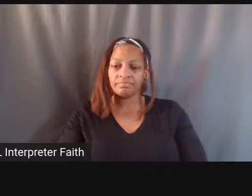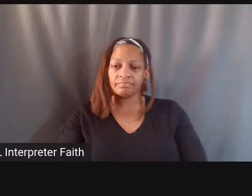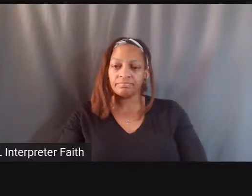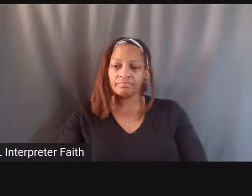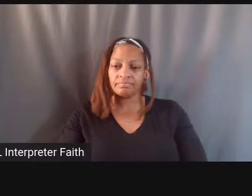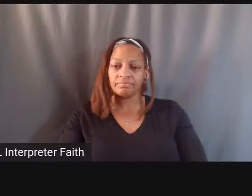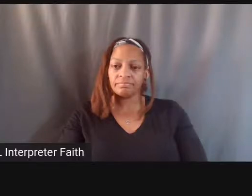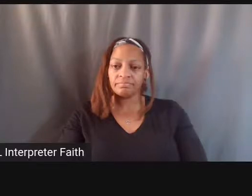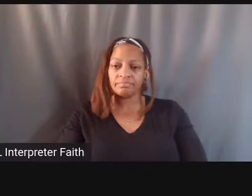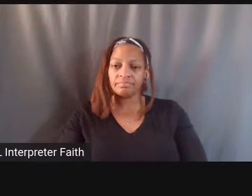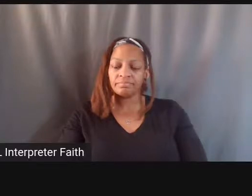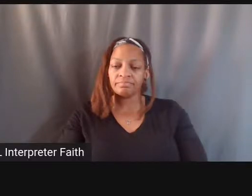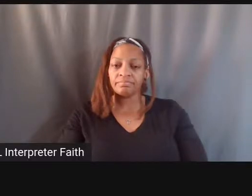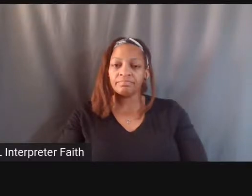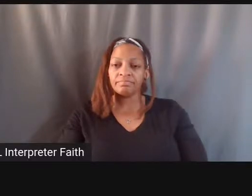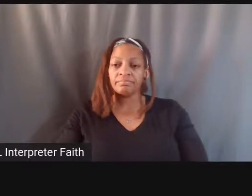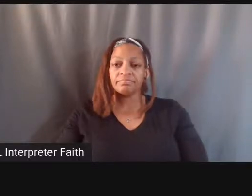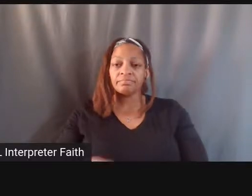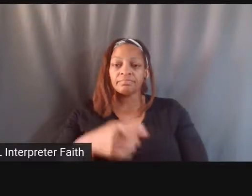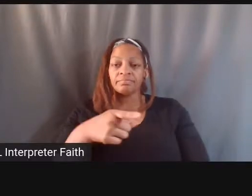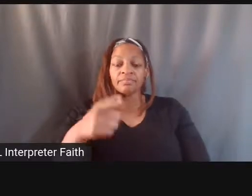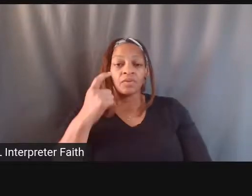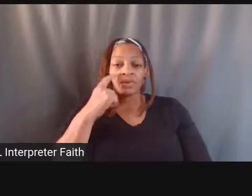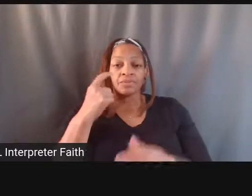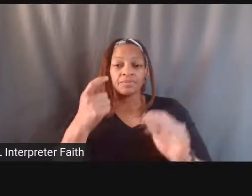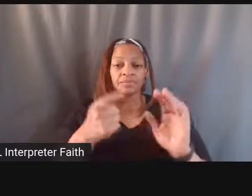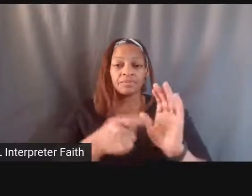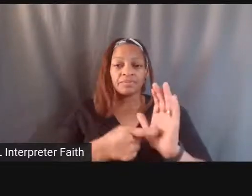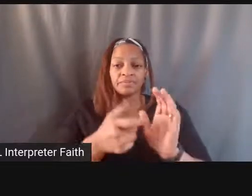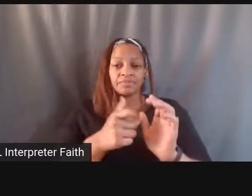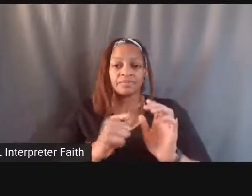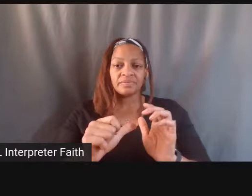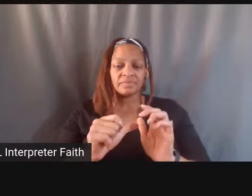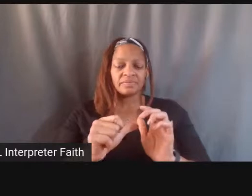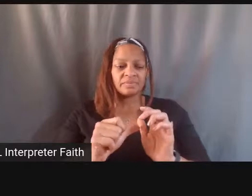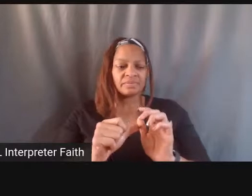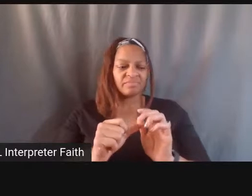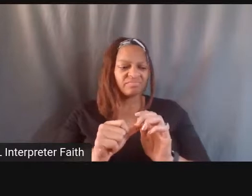if you notice any tension or discomfort here.